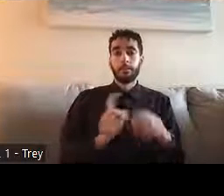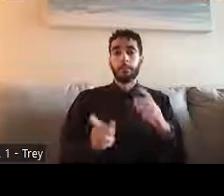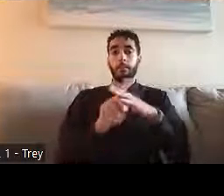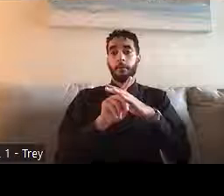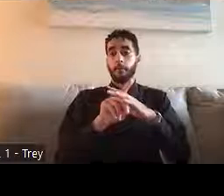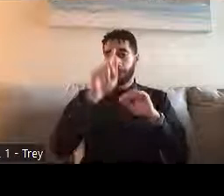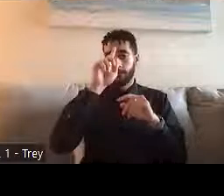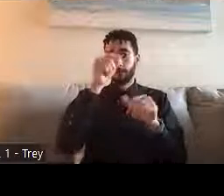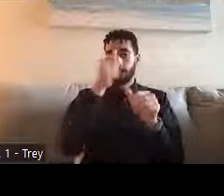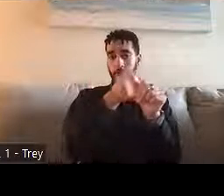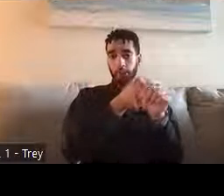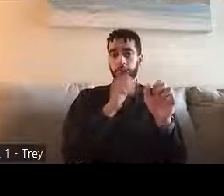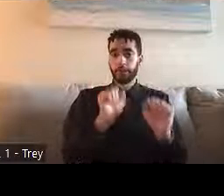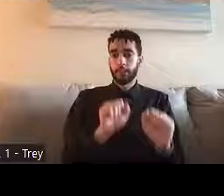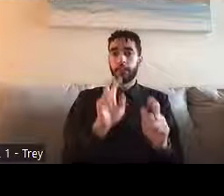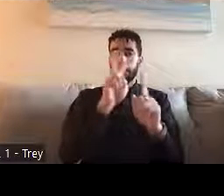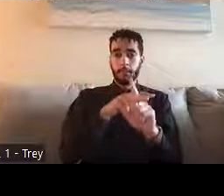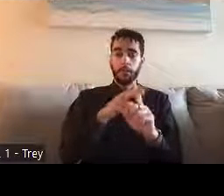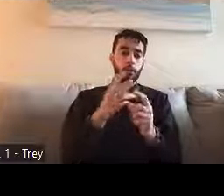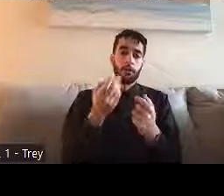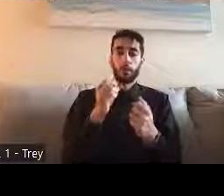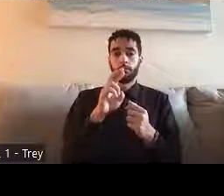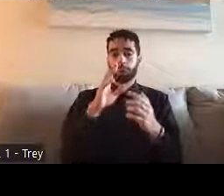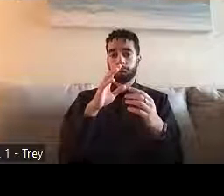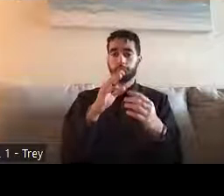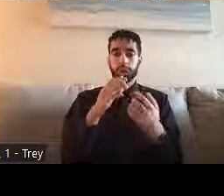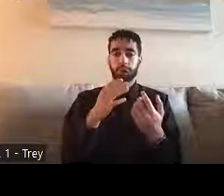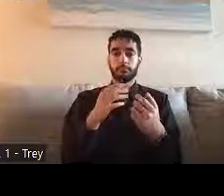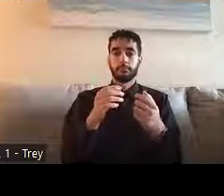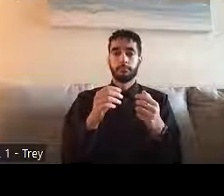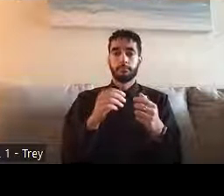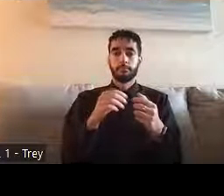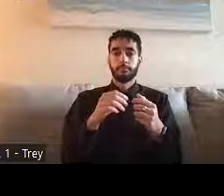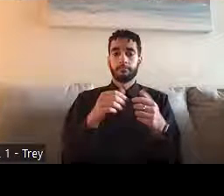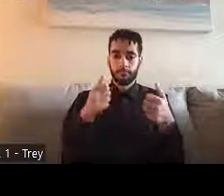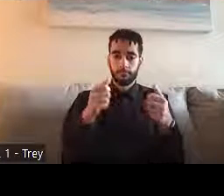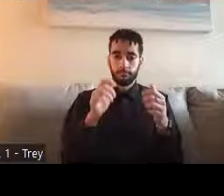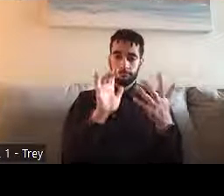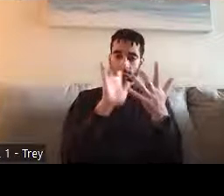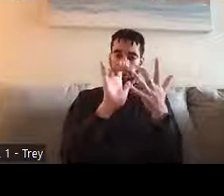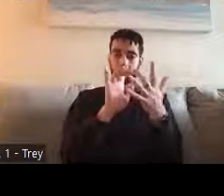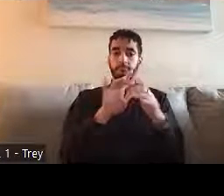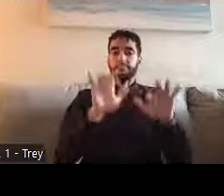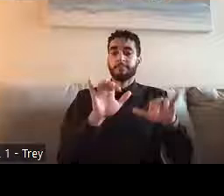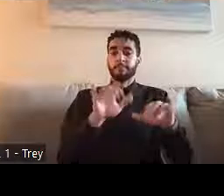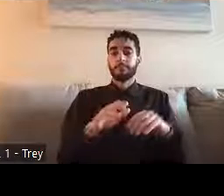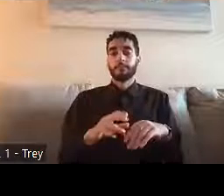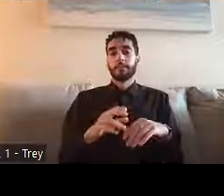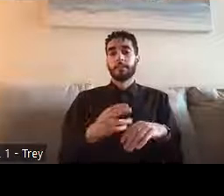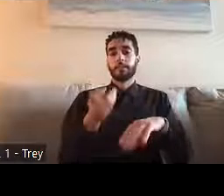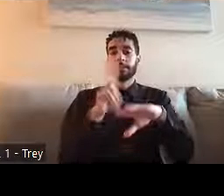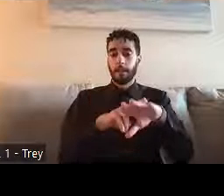They can directly register from the site. So it gives them a secondary pathway. Most of